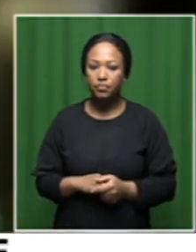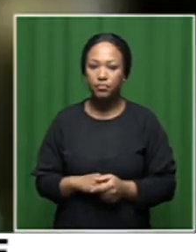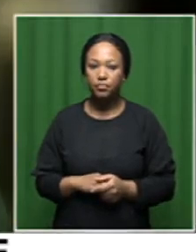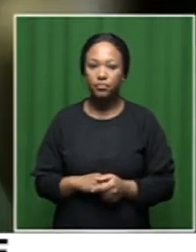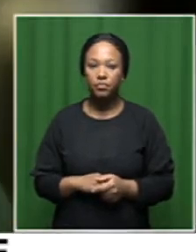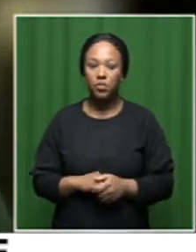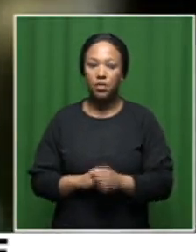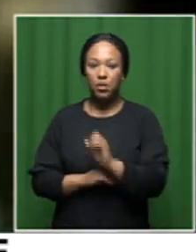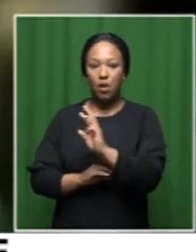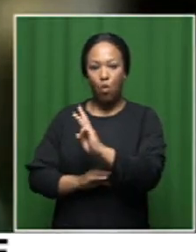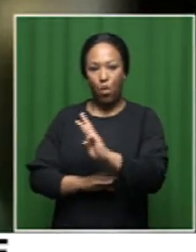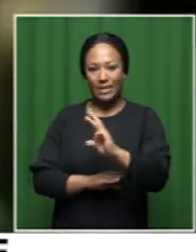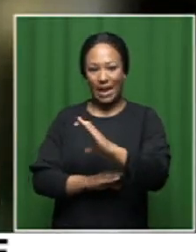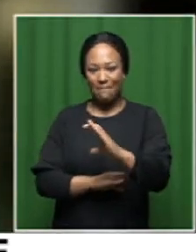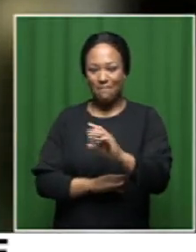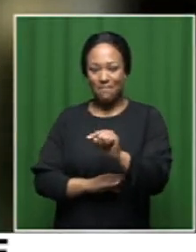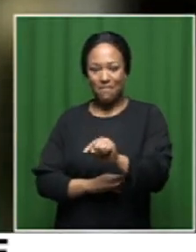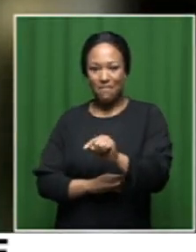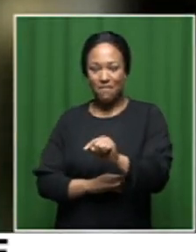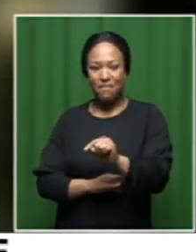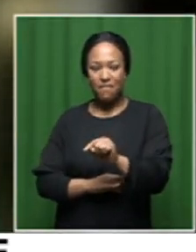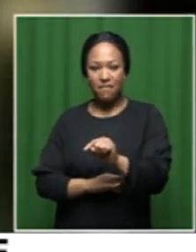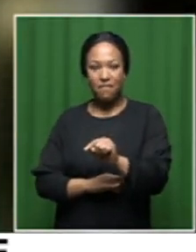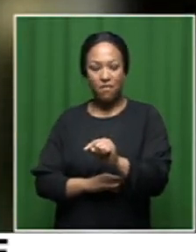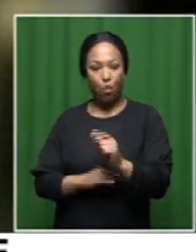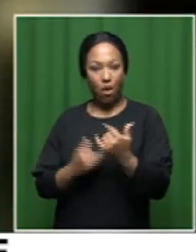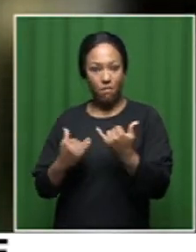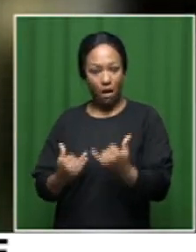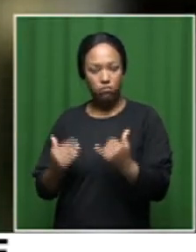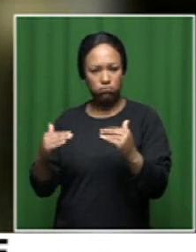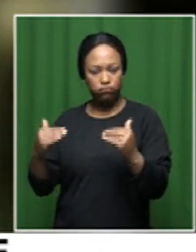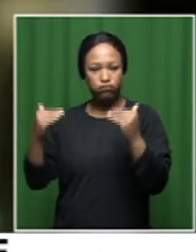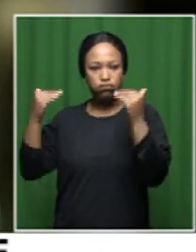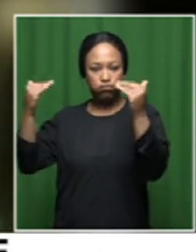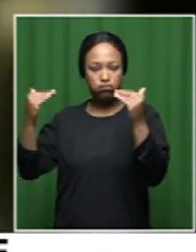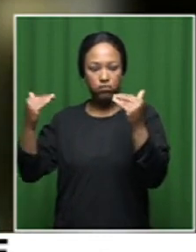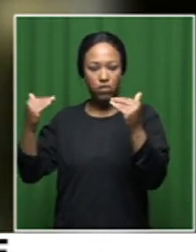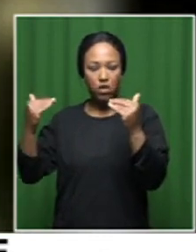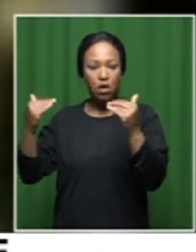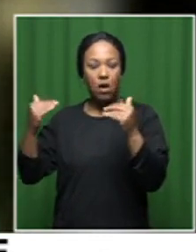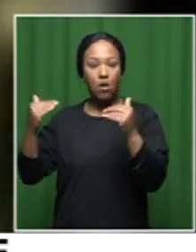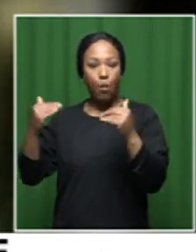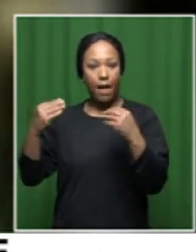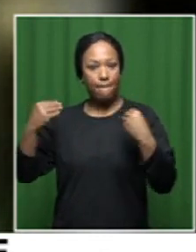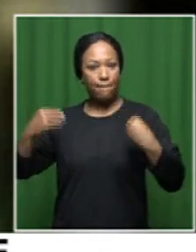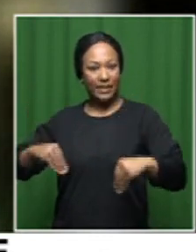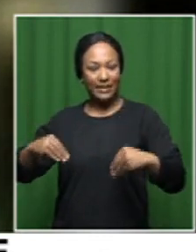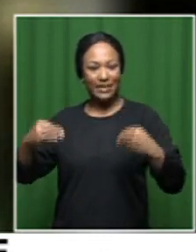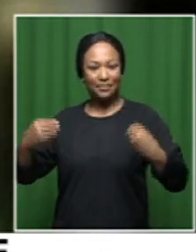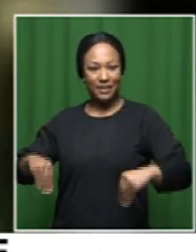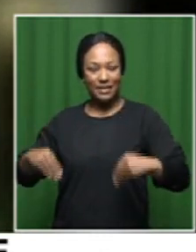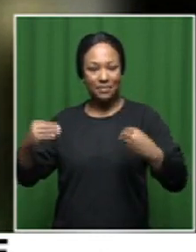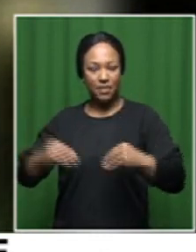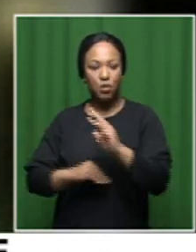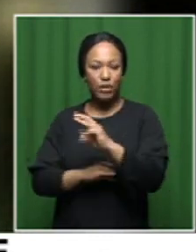development in the Western Cape is must be at an all-time high at the moment. There's a lot of, again, we talk about a hive of activity. Certainly, development in the Western